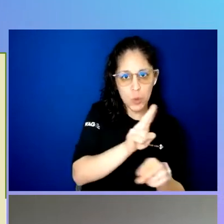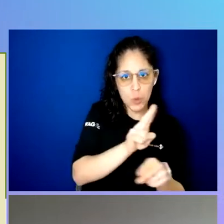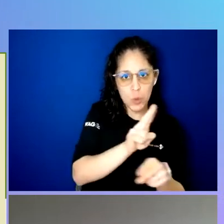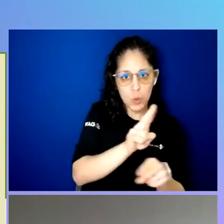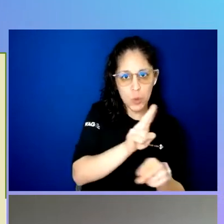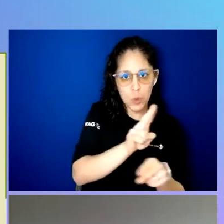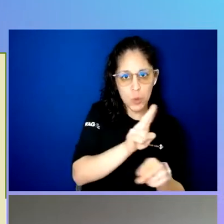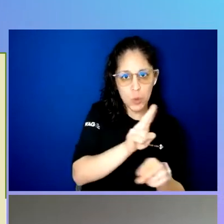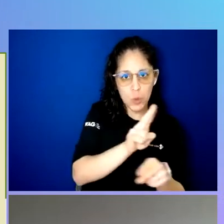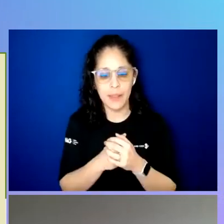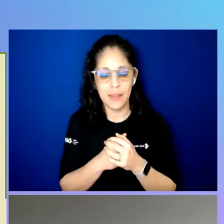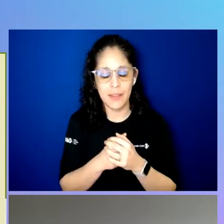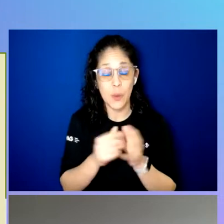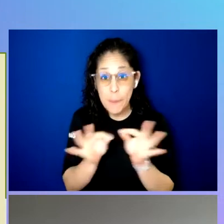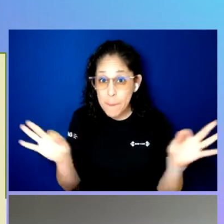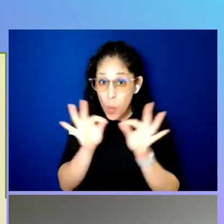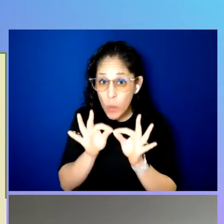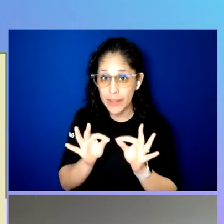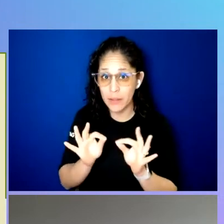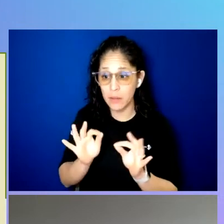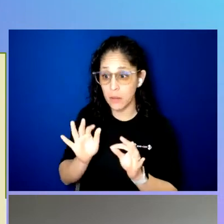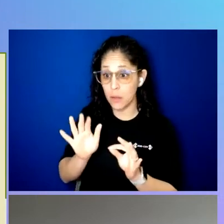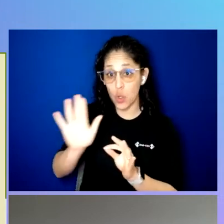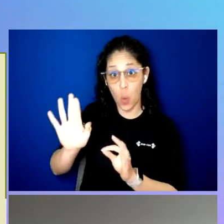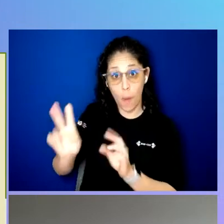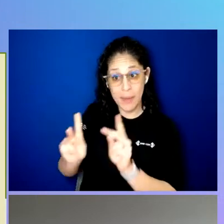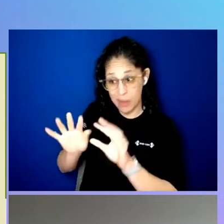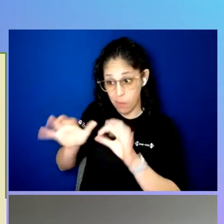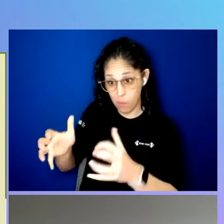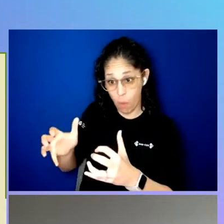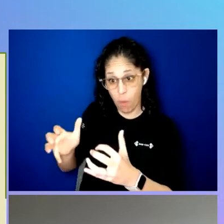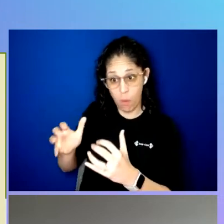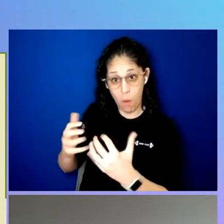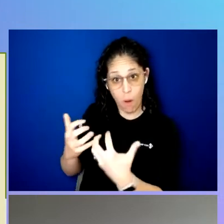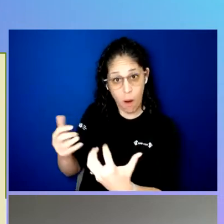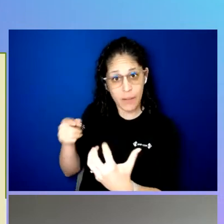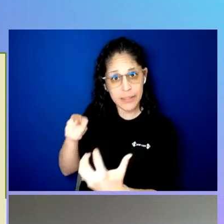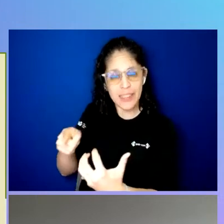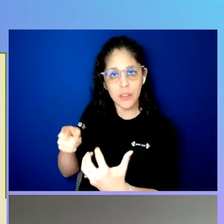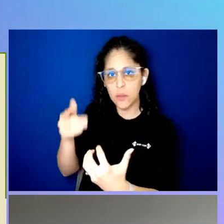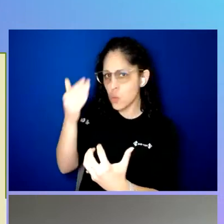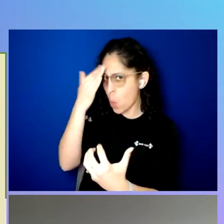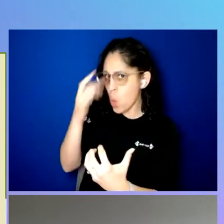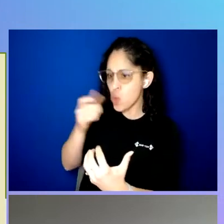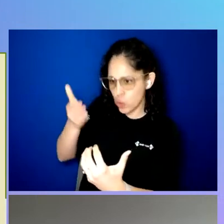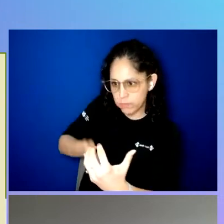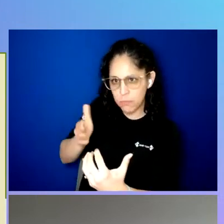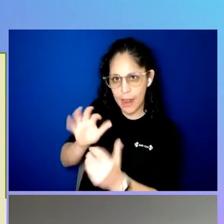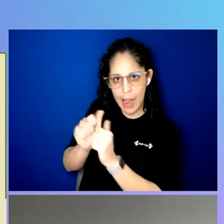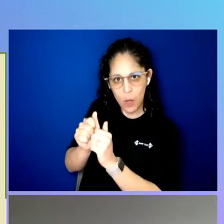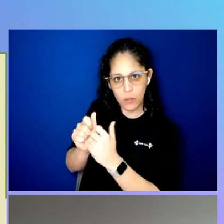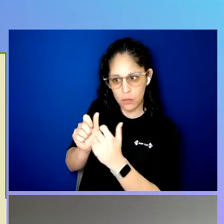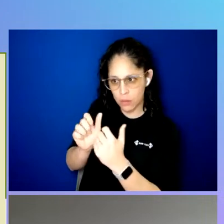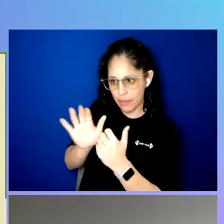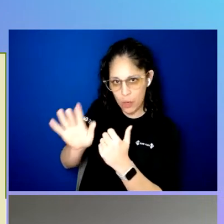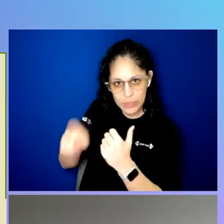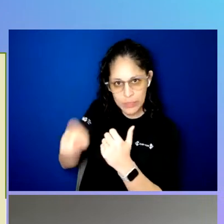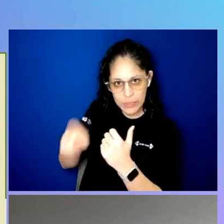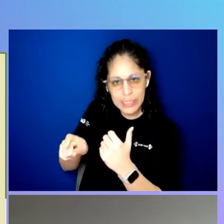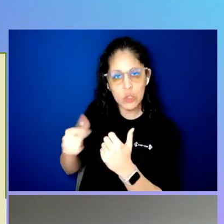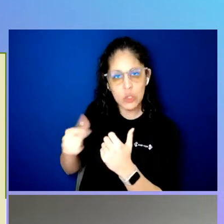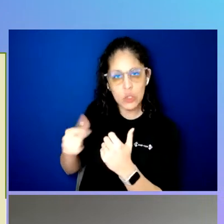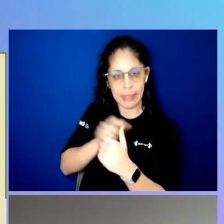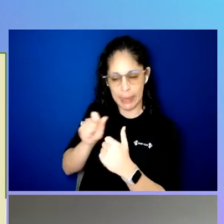your audience, getting to know your targets, what are the audience's needs,